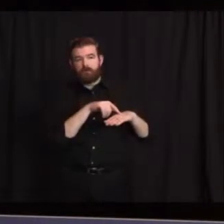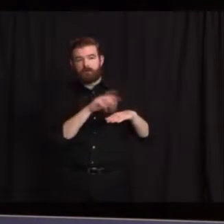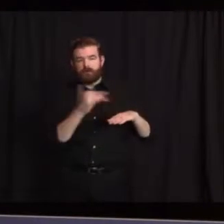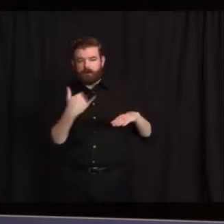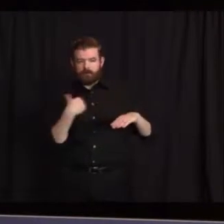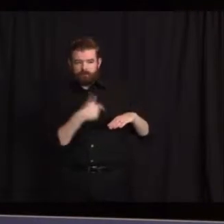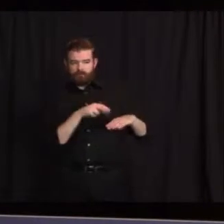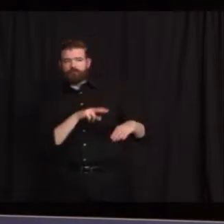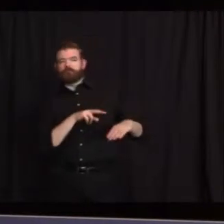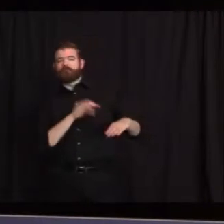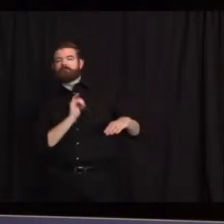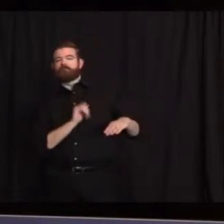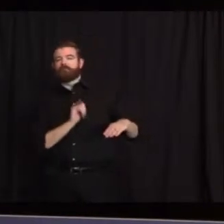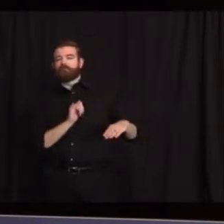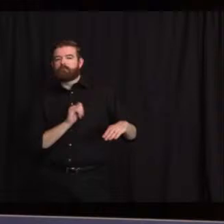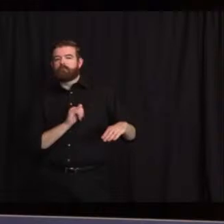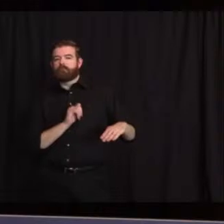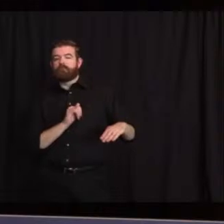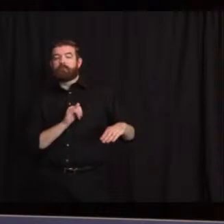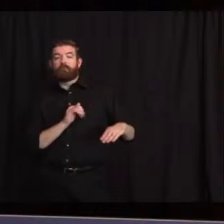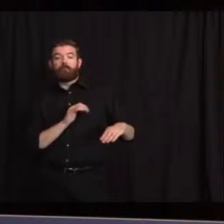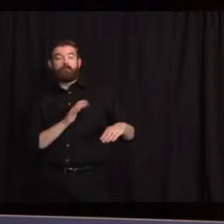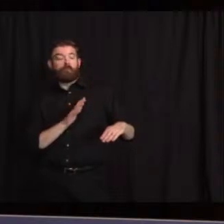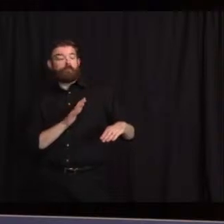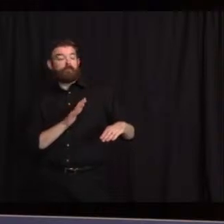disinfecting the surfaces well. So all those other